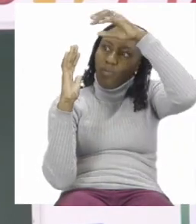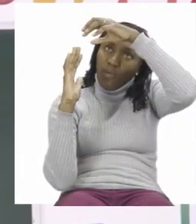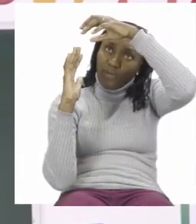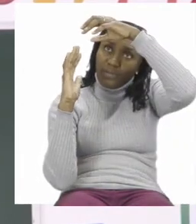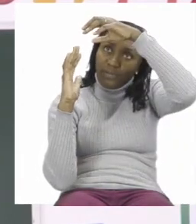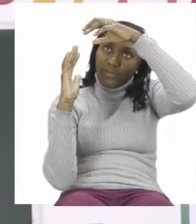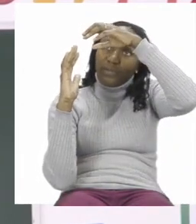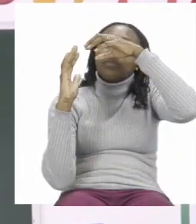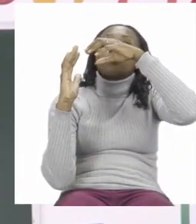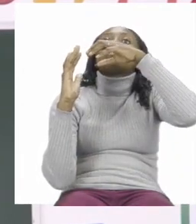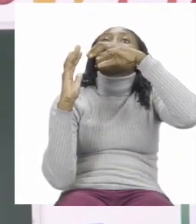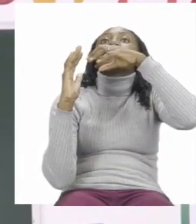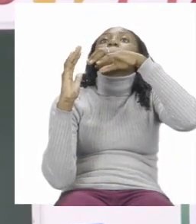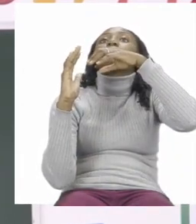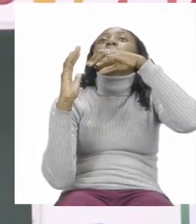off,